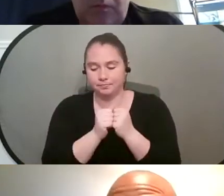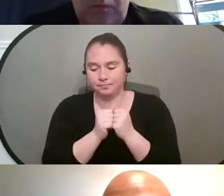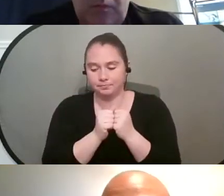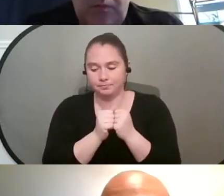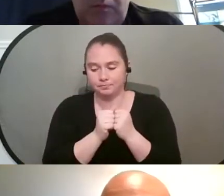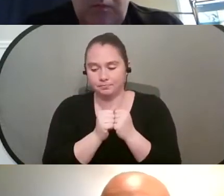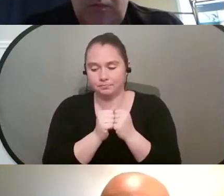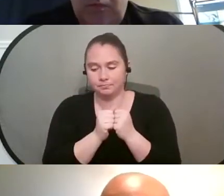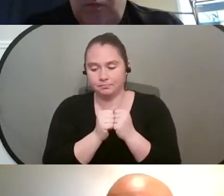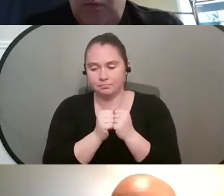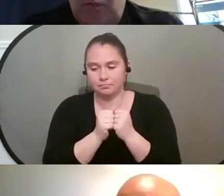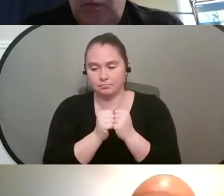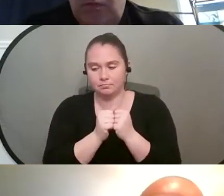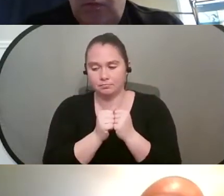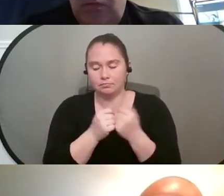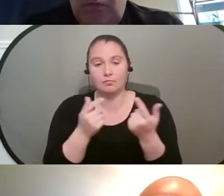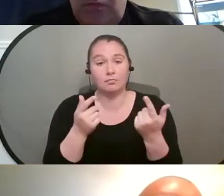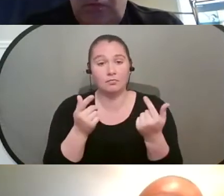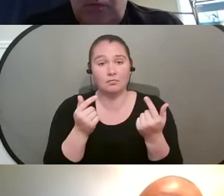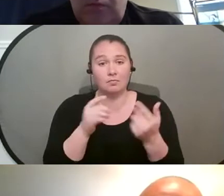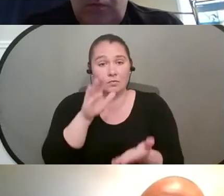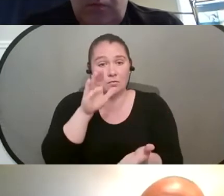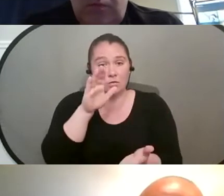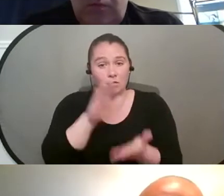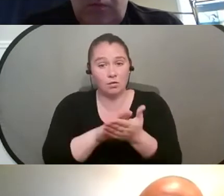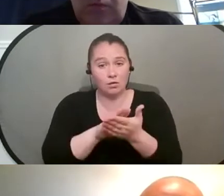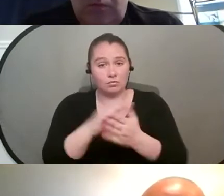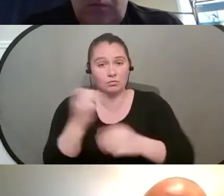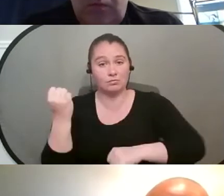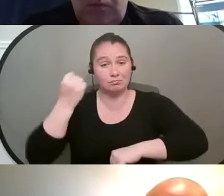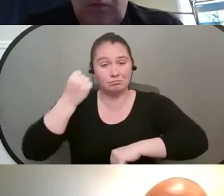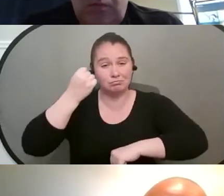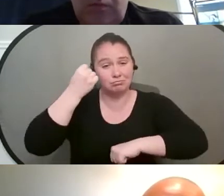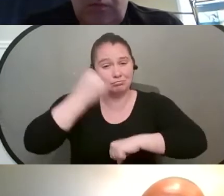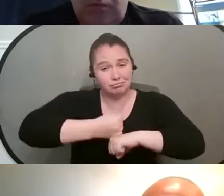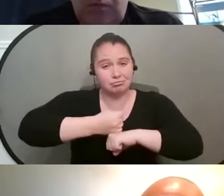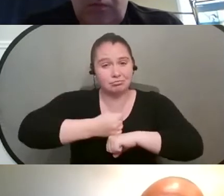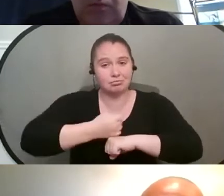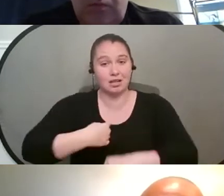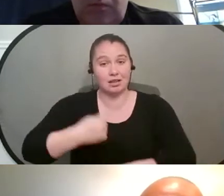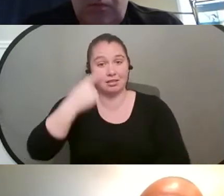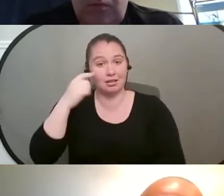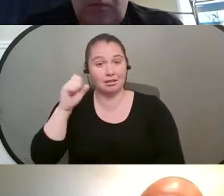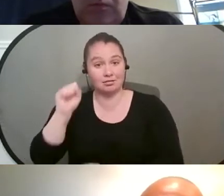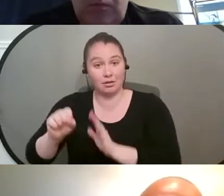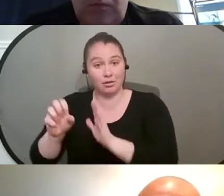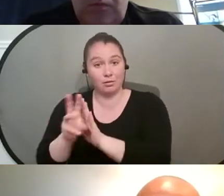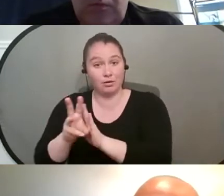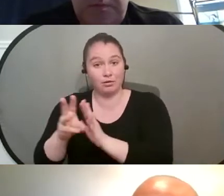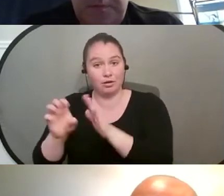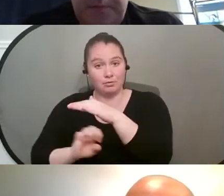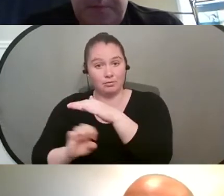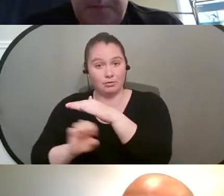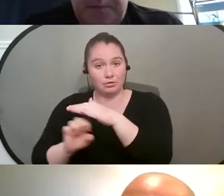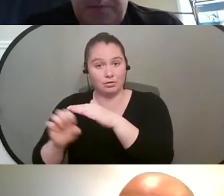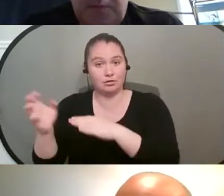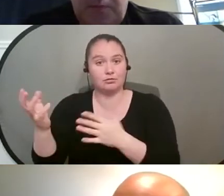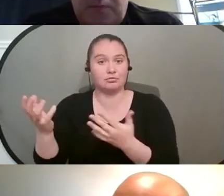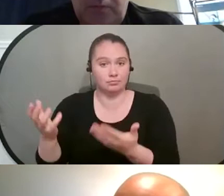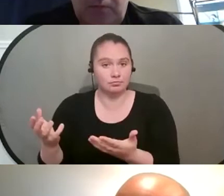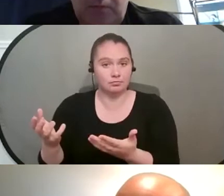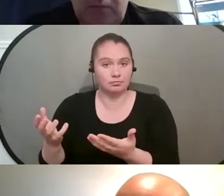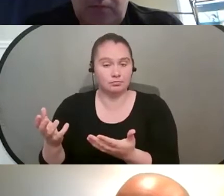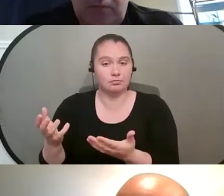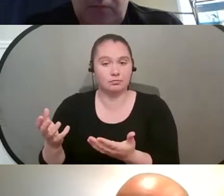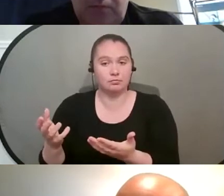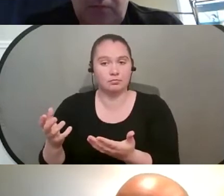just closing. When you close in the school, the next closest school I think is South Waco Elementary, and